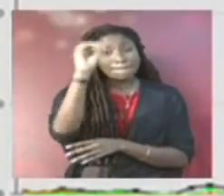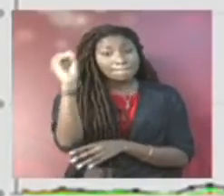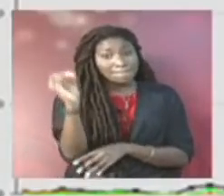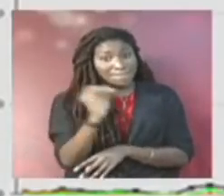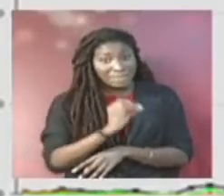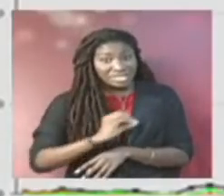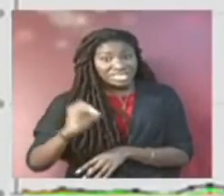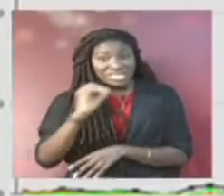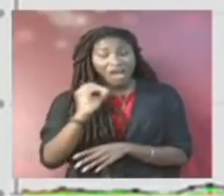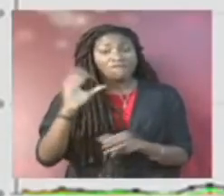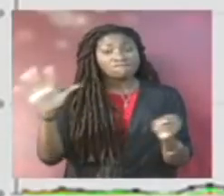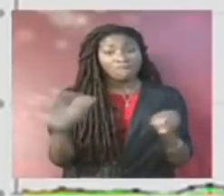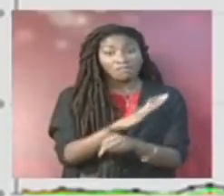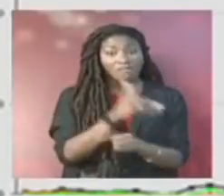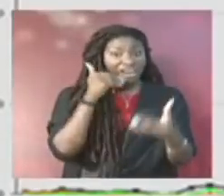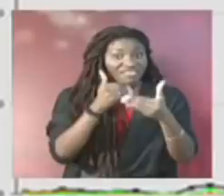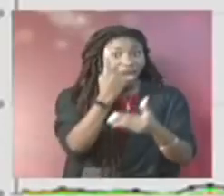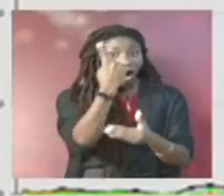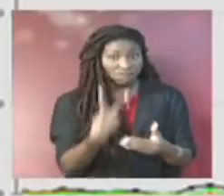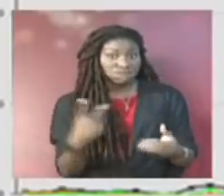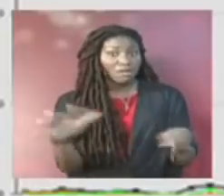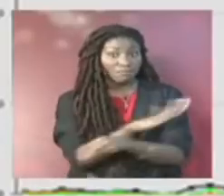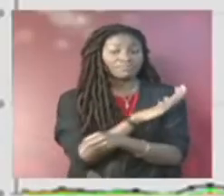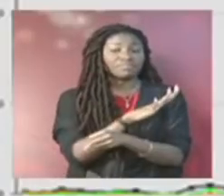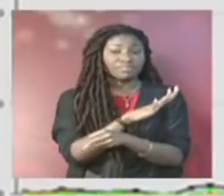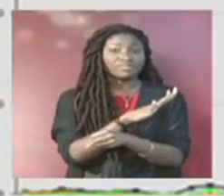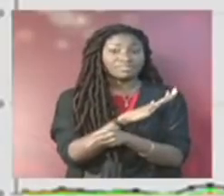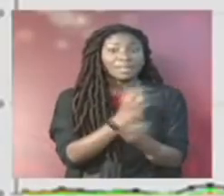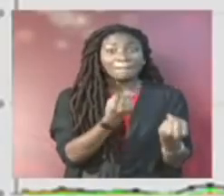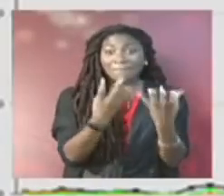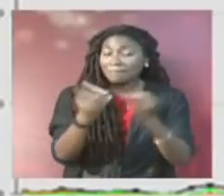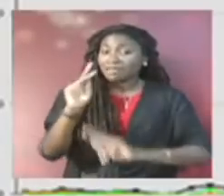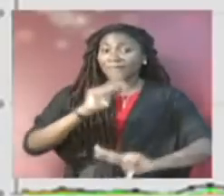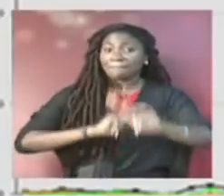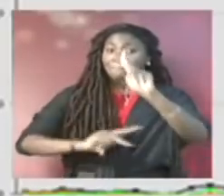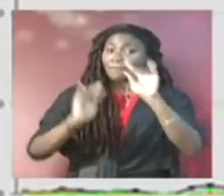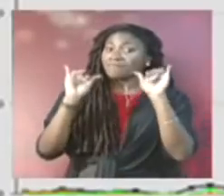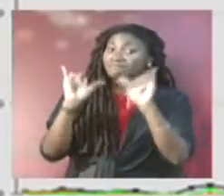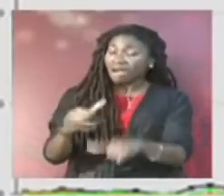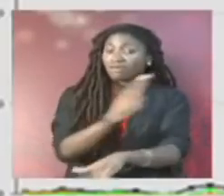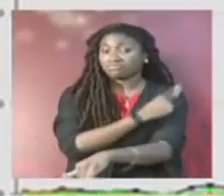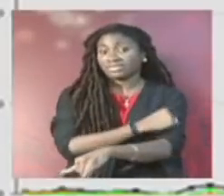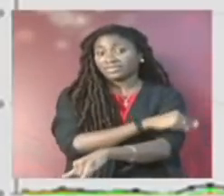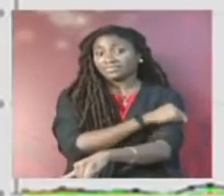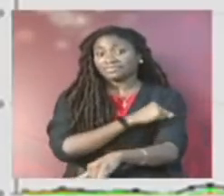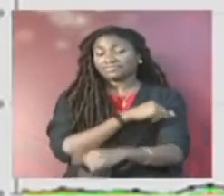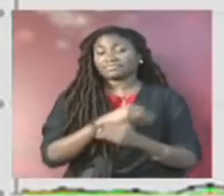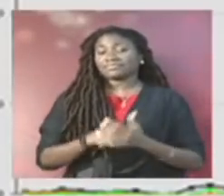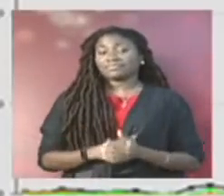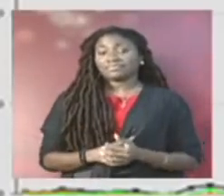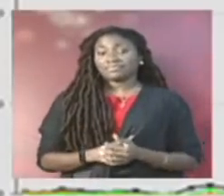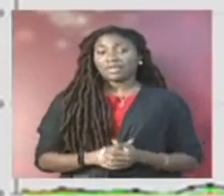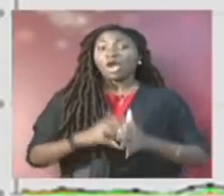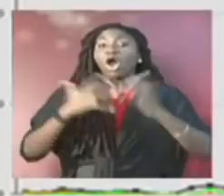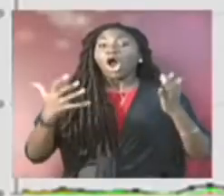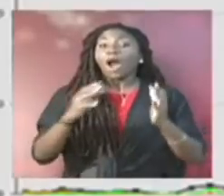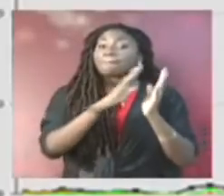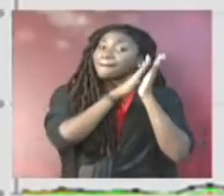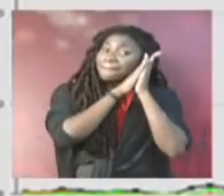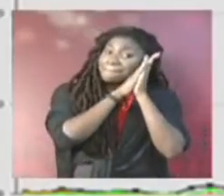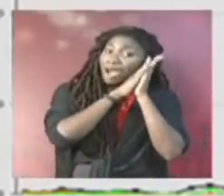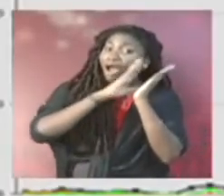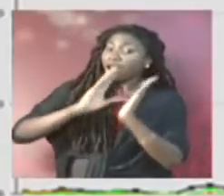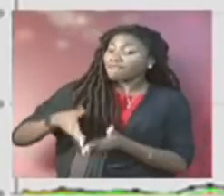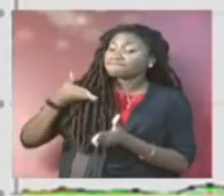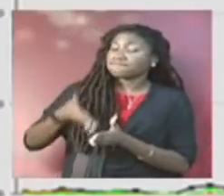are in the wards, and we can just look at simple arithmetic and simple math in looking at the number of beds remaining and the number